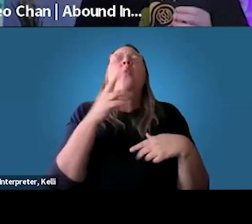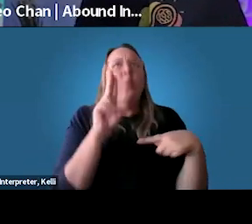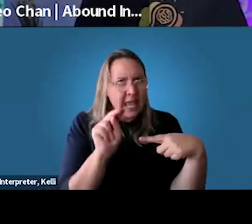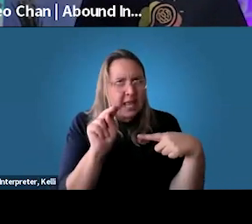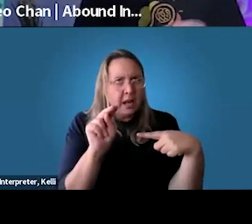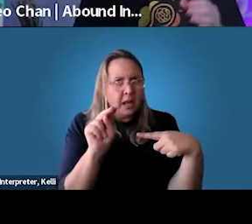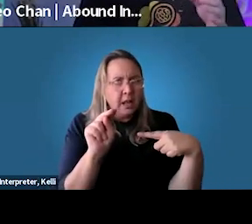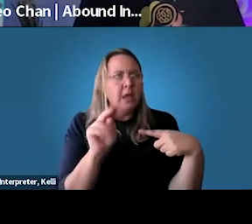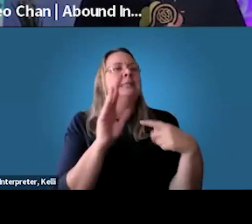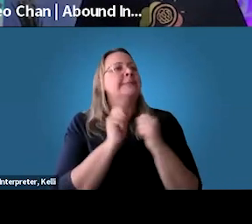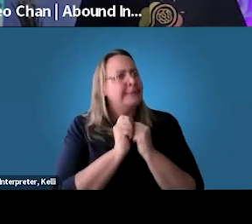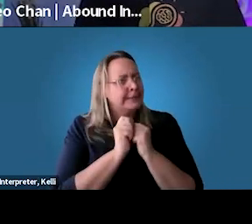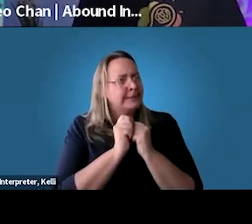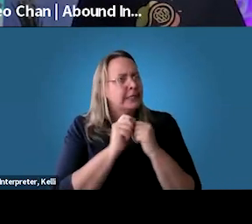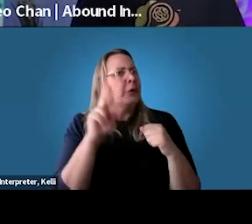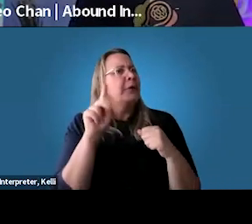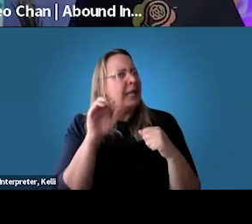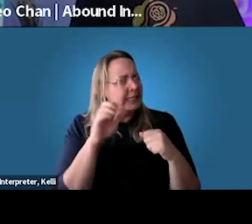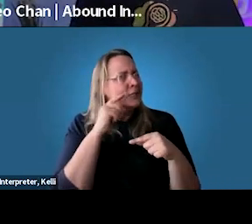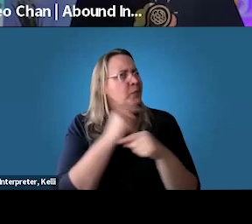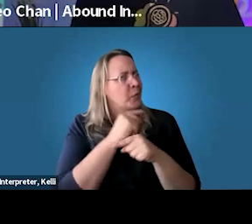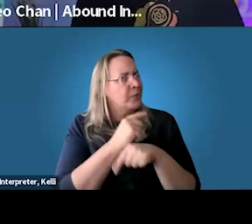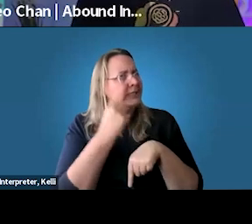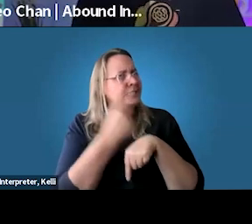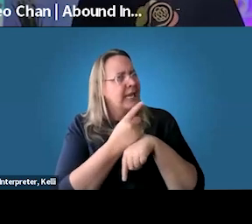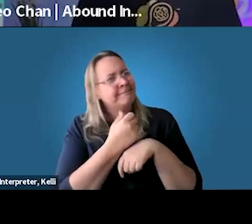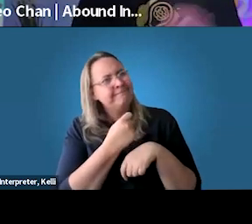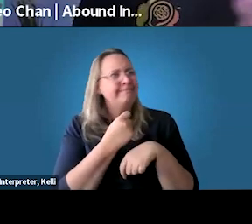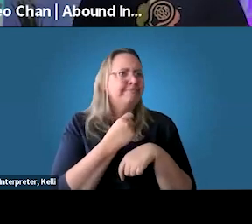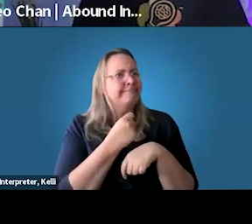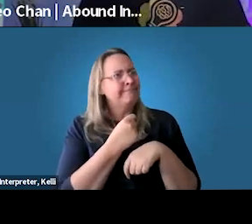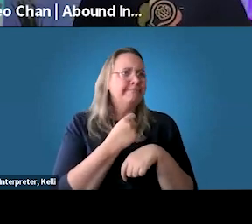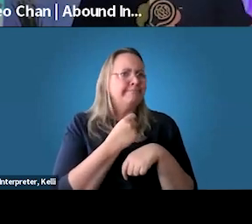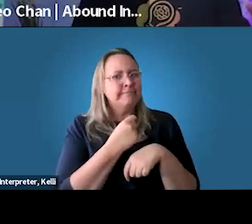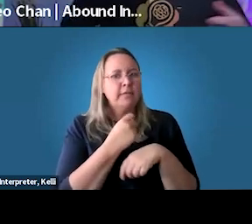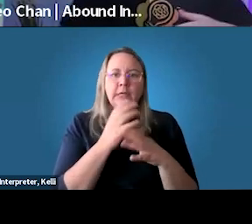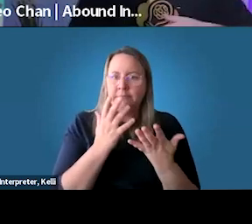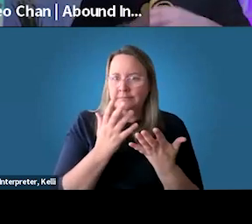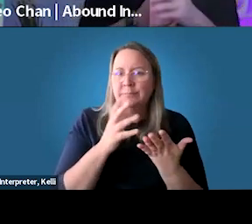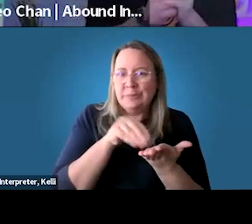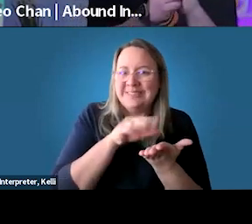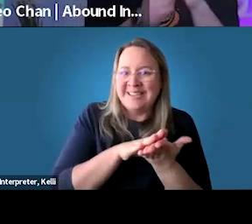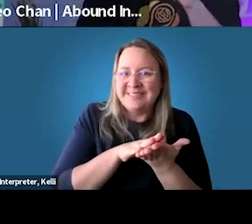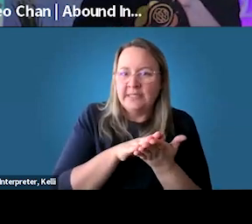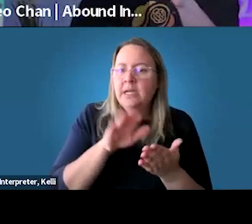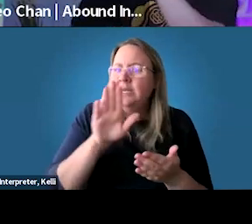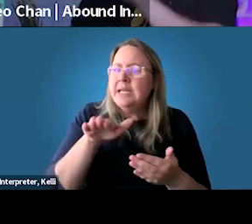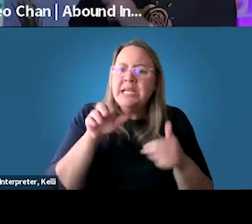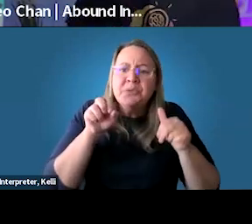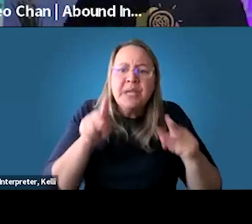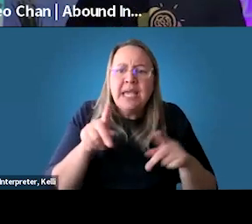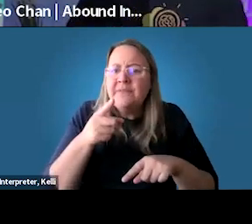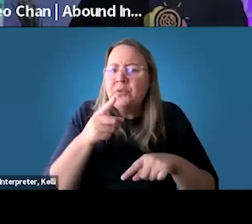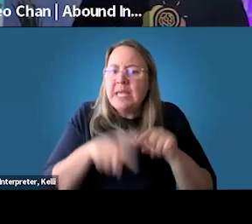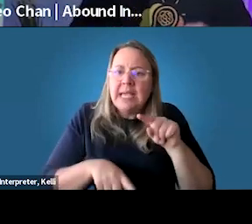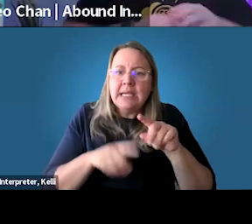realistic day on the calendar. Emily, if you're not able to come up with many things, that is okay. We're just getting you to do